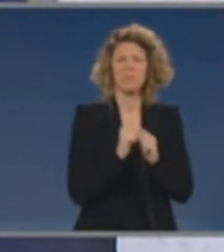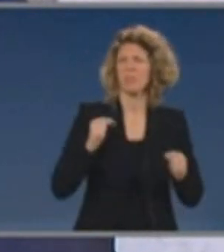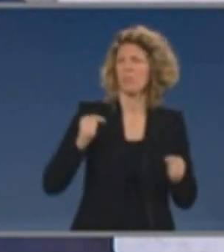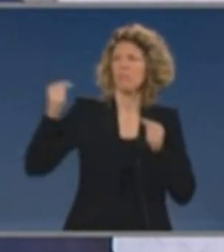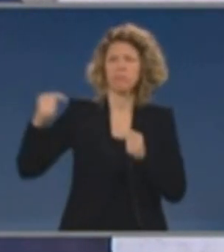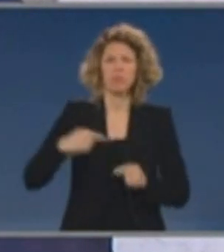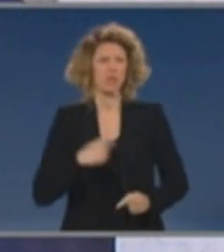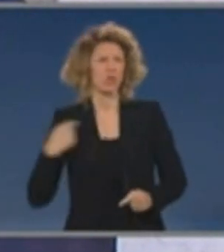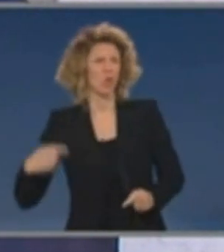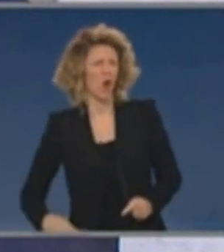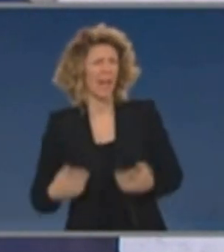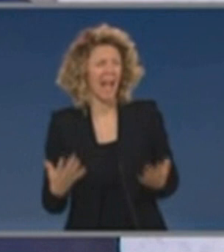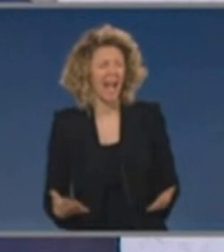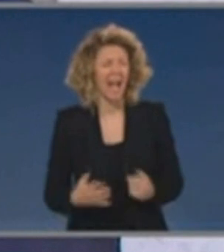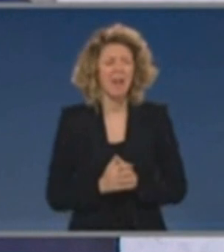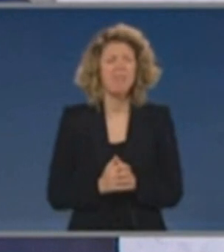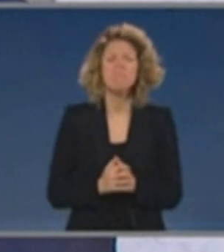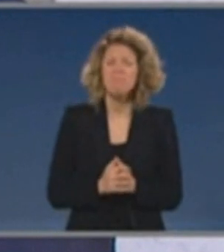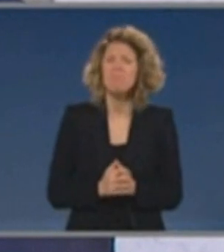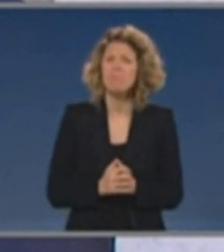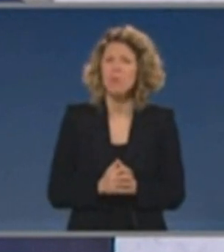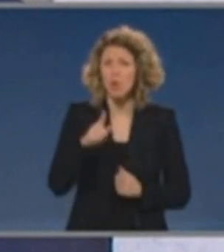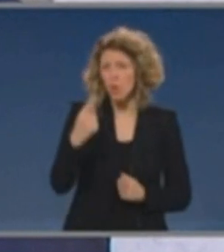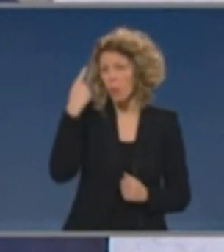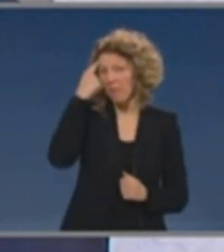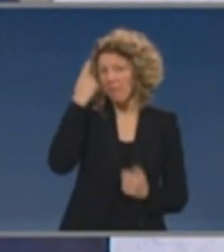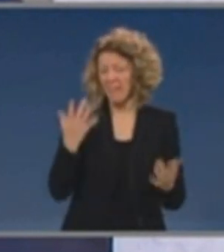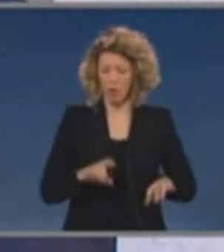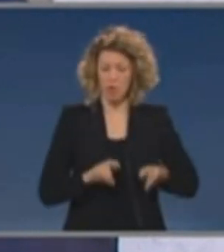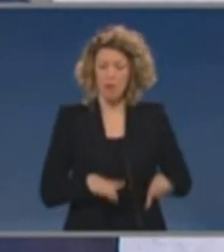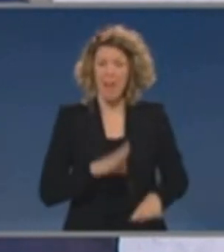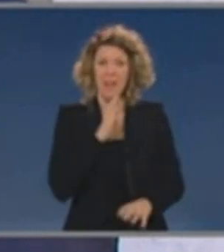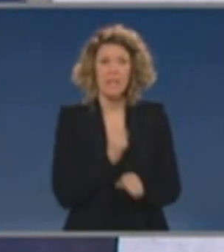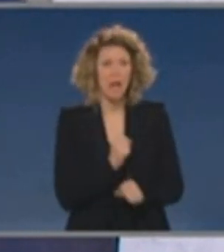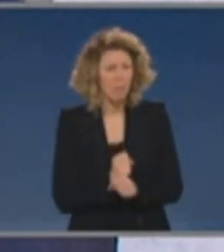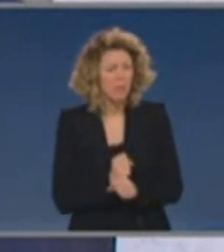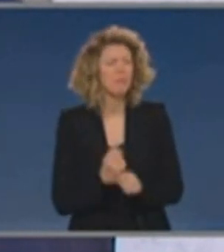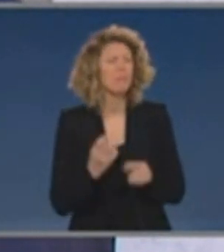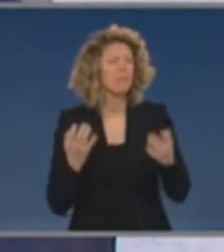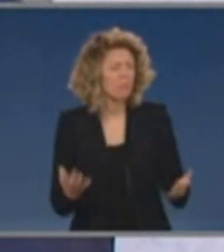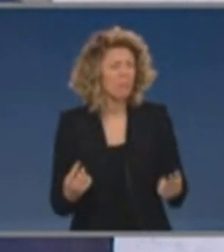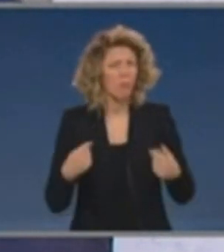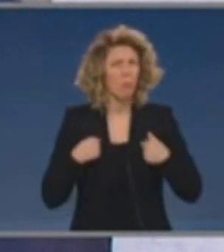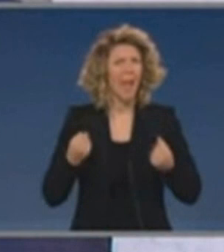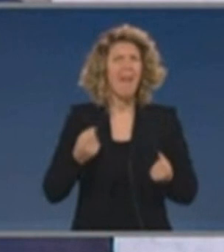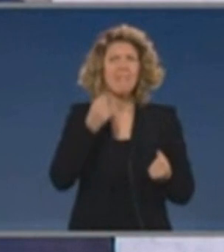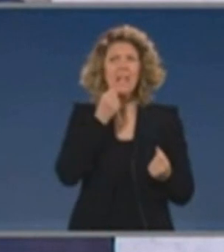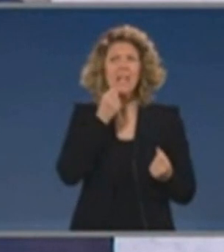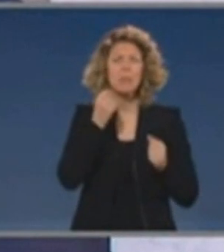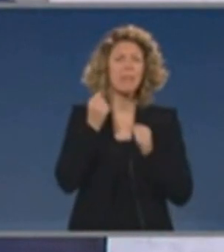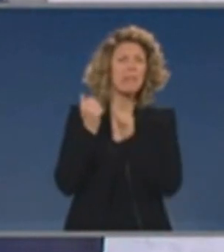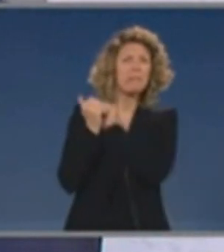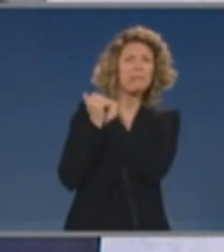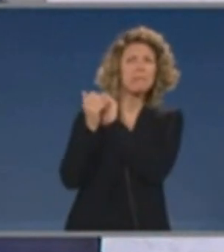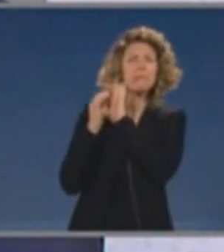Kimberley Kitchener are part of that. Is that going to be helpful for your government given the situation we are facing with the